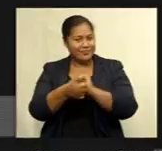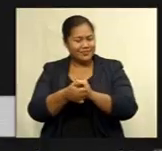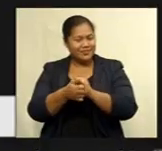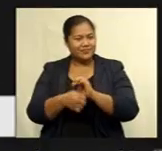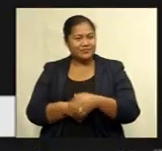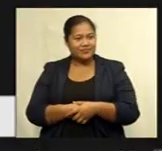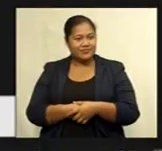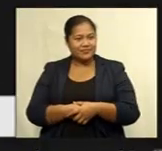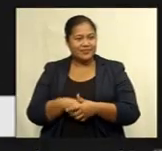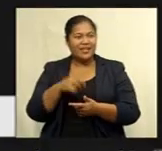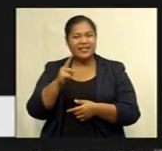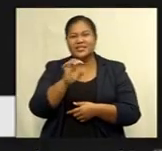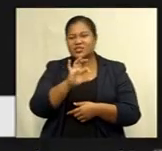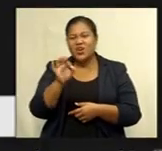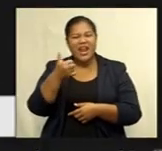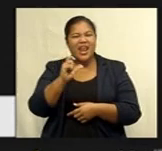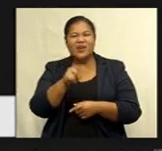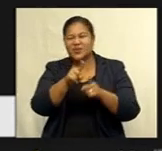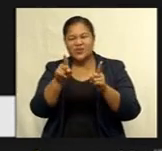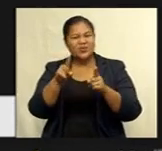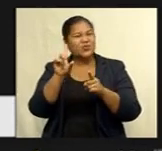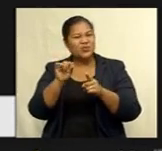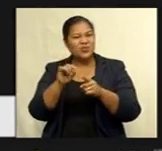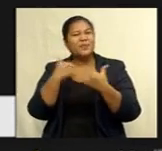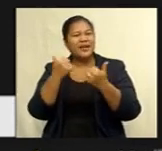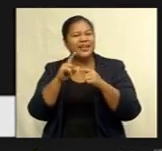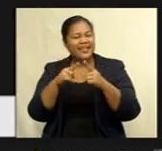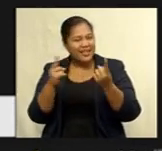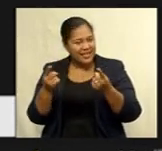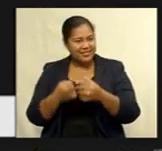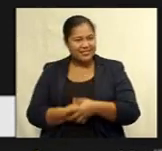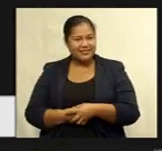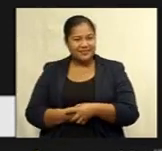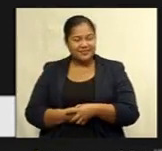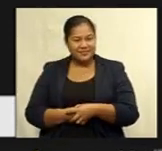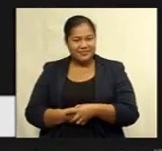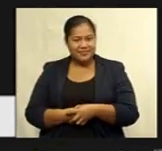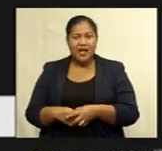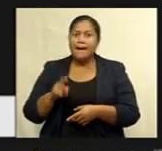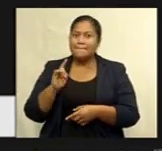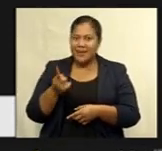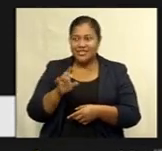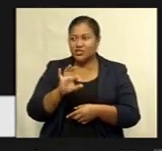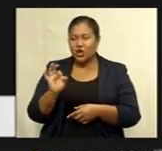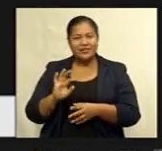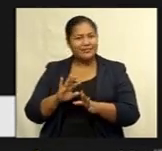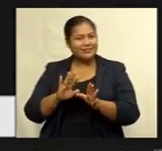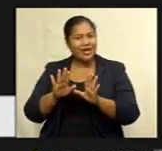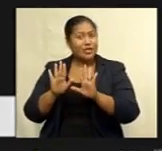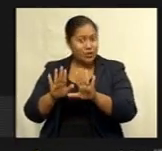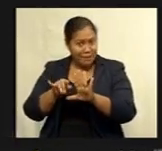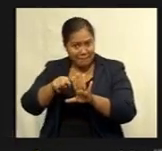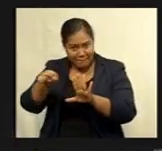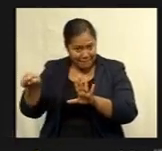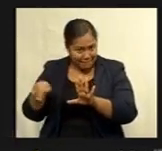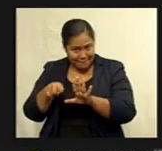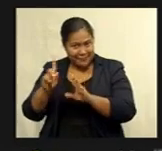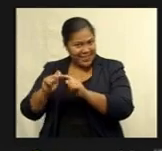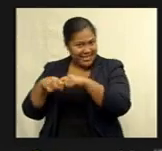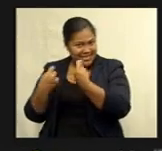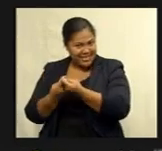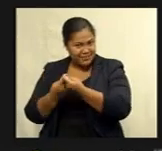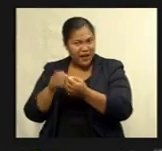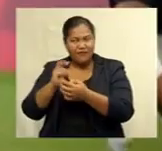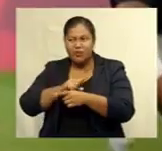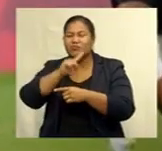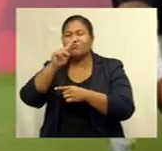didn't allow you to do a lot of things, but it did not prevent the athletes from